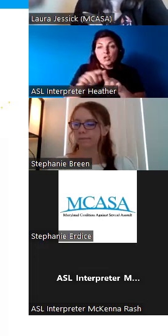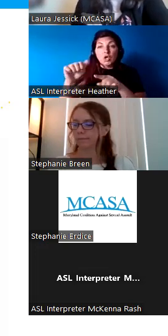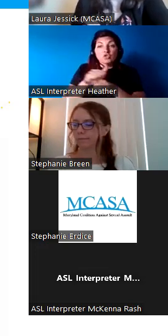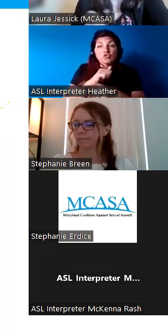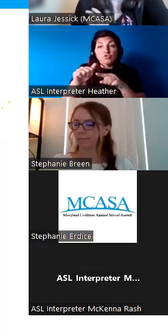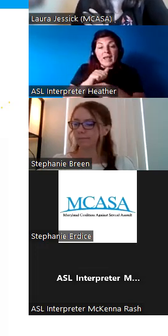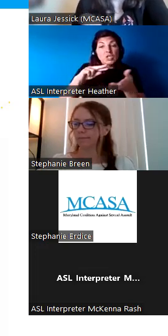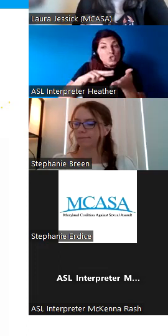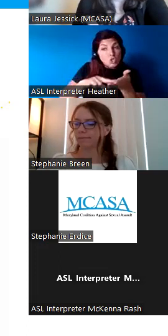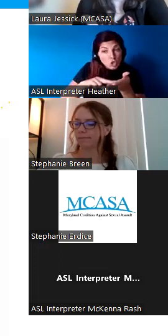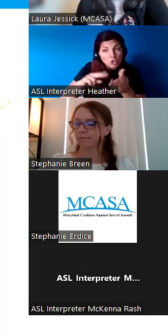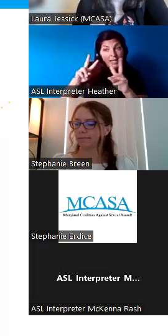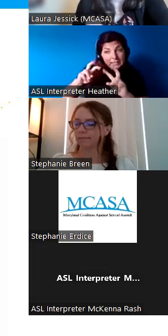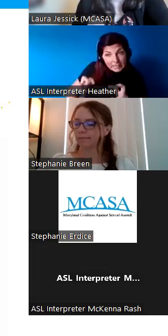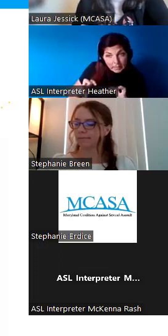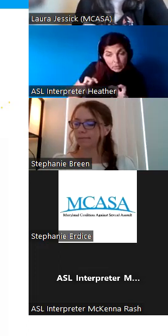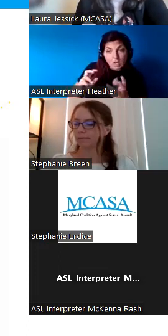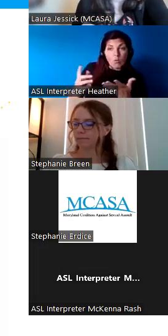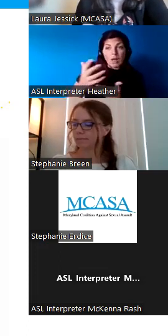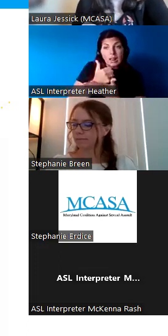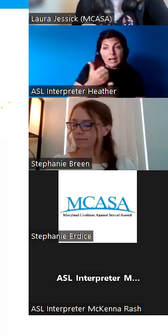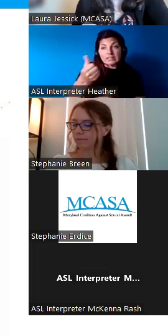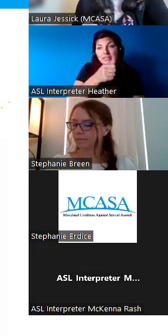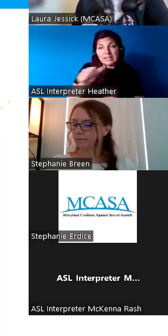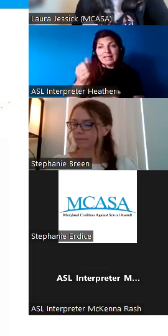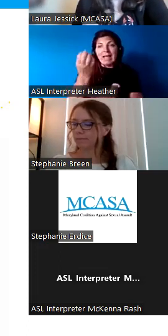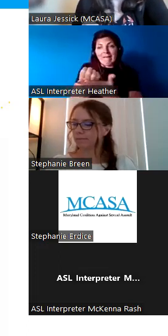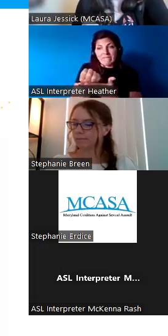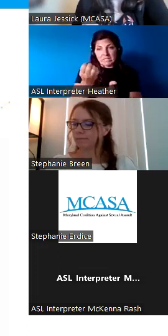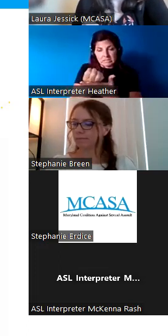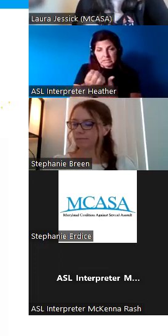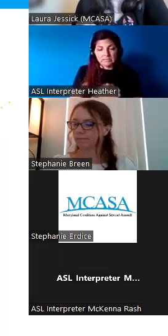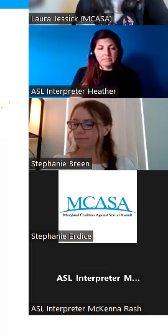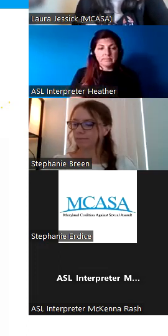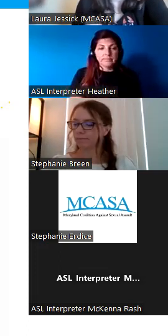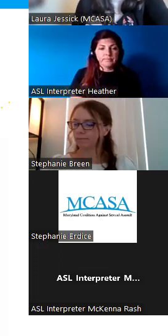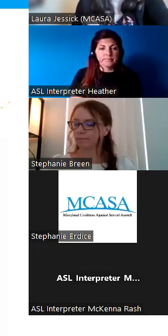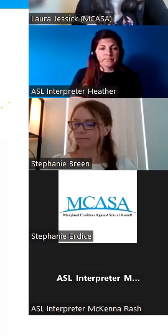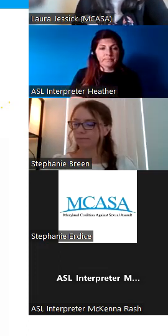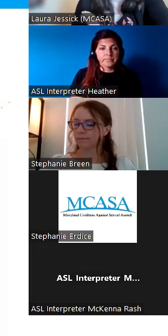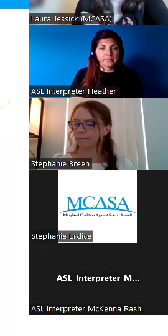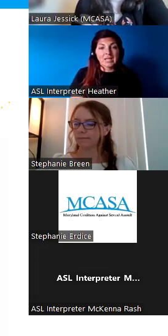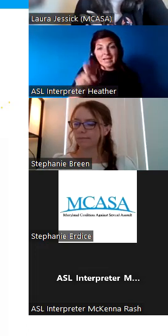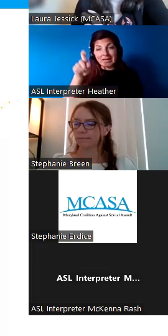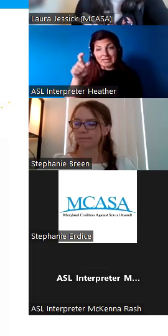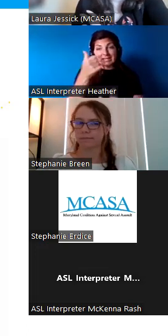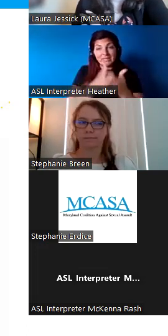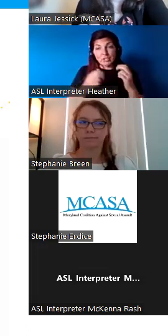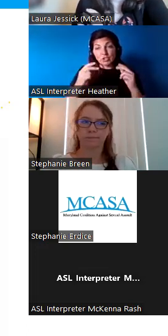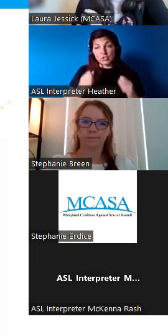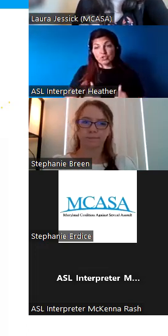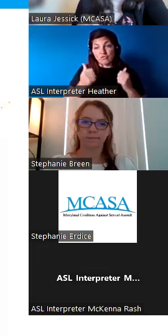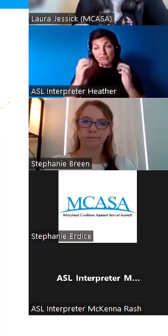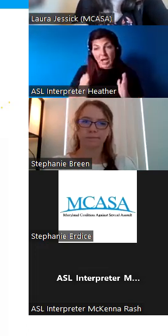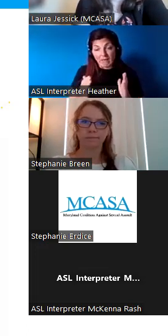nurse examiner will also collect any potential evidence. While the needs of each survivor after a sexual assault